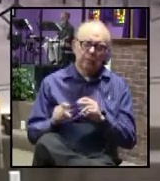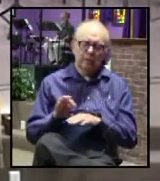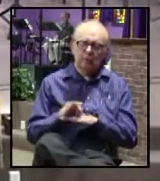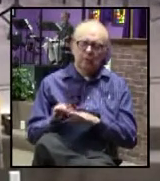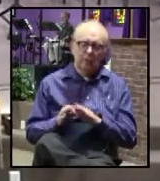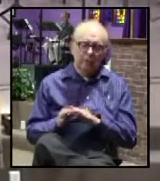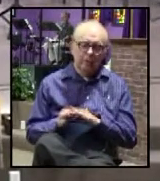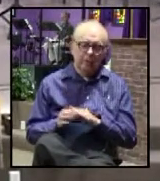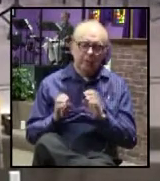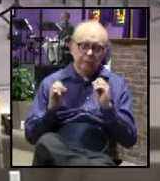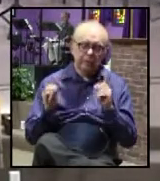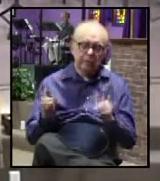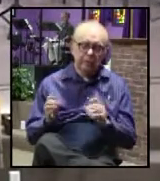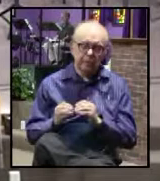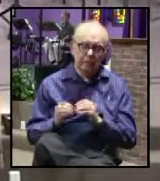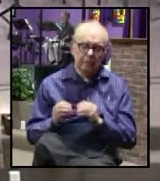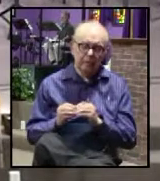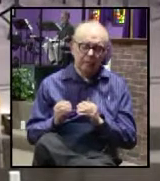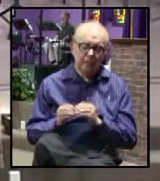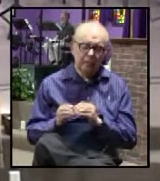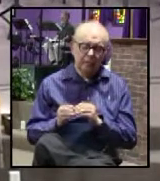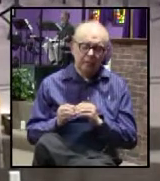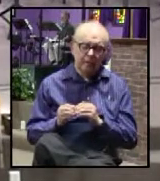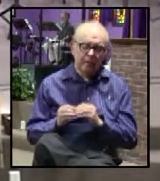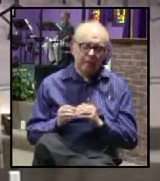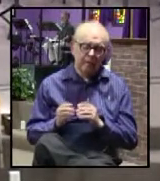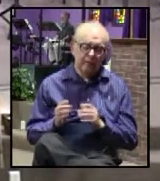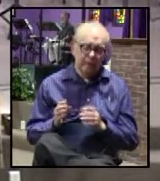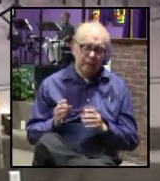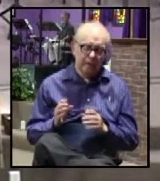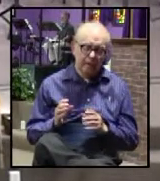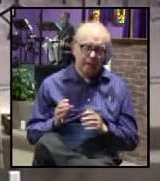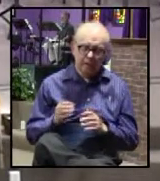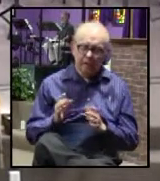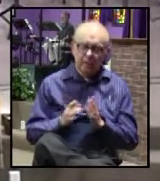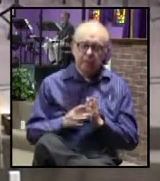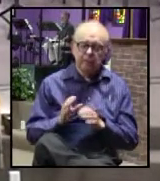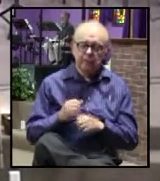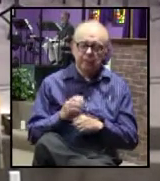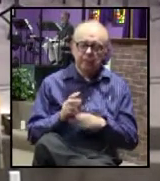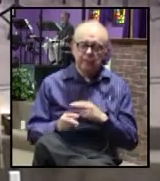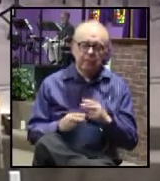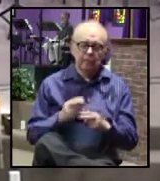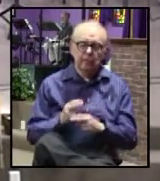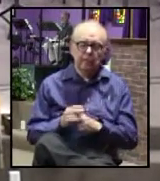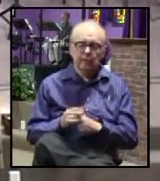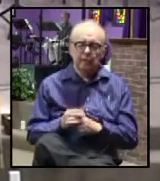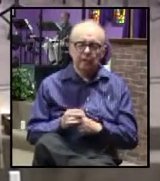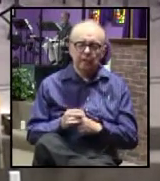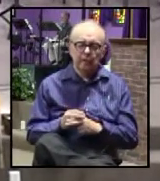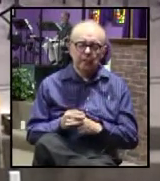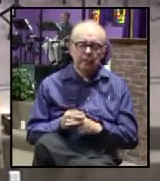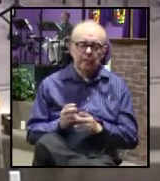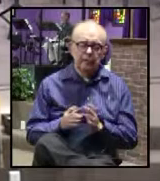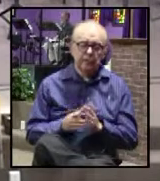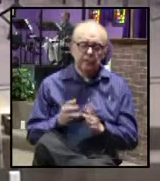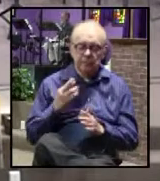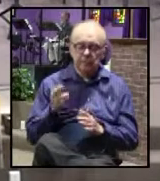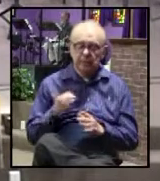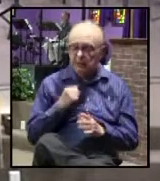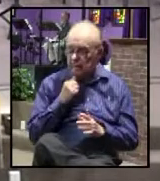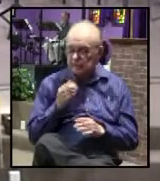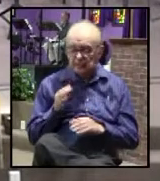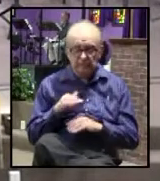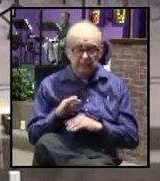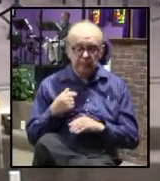education was way more. His status was way more. I mean, he created the universe, so he has a reason to say, no, that's above